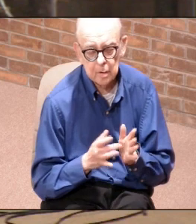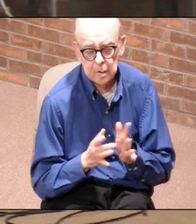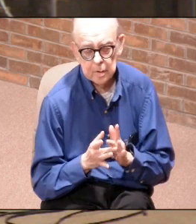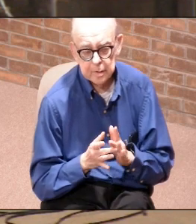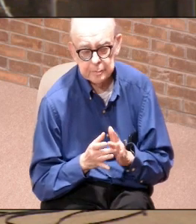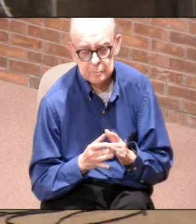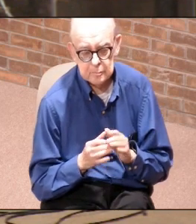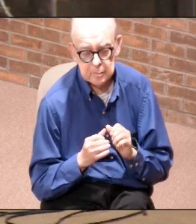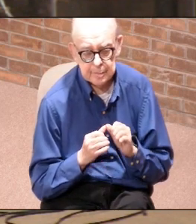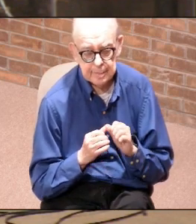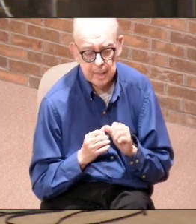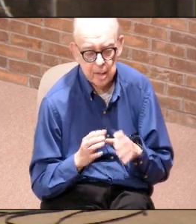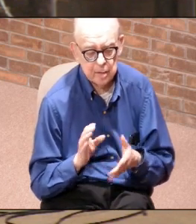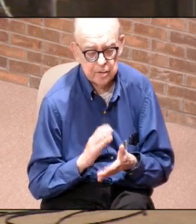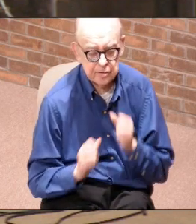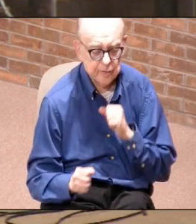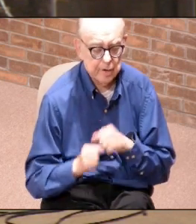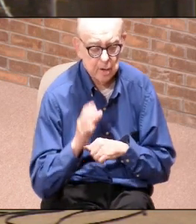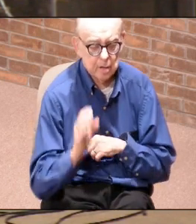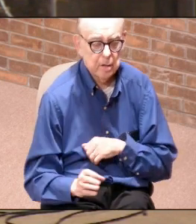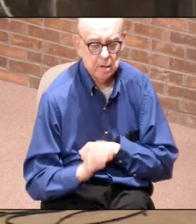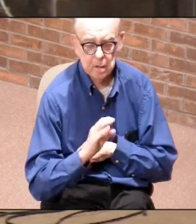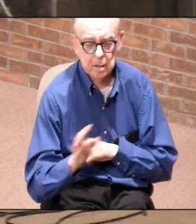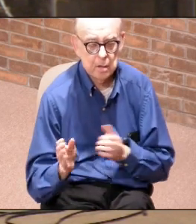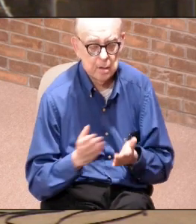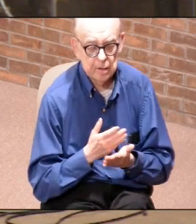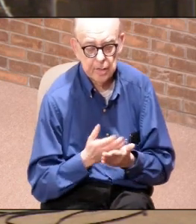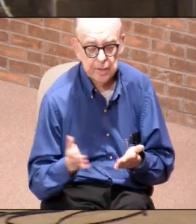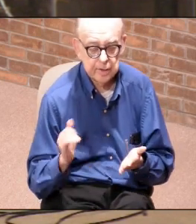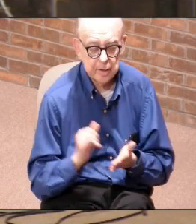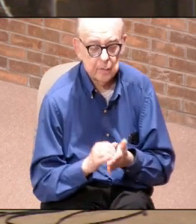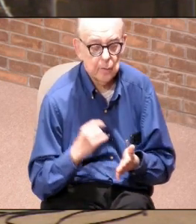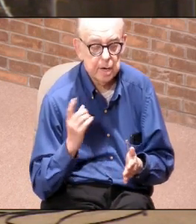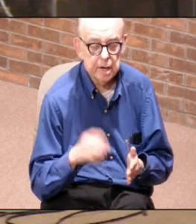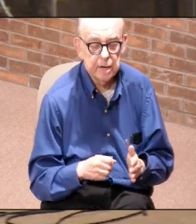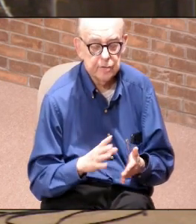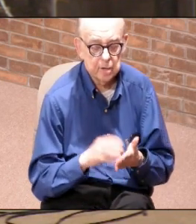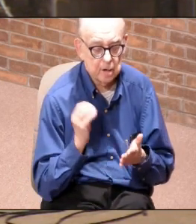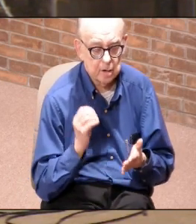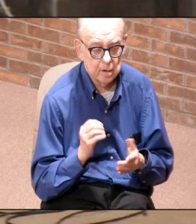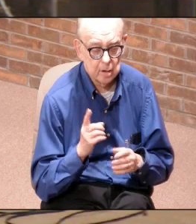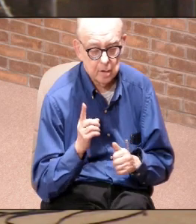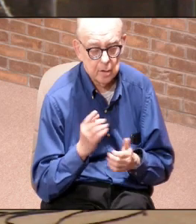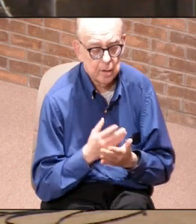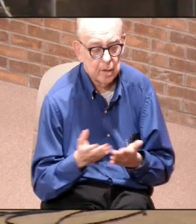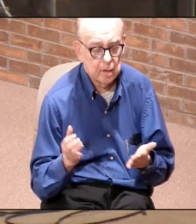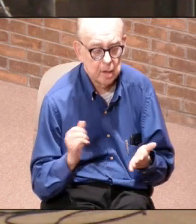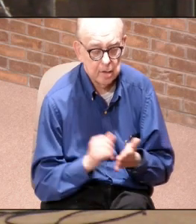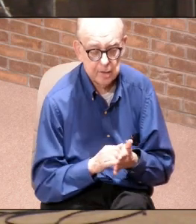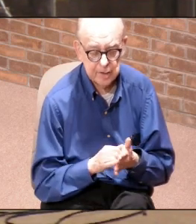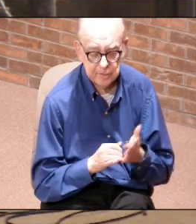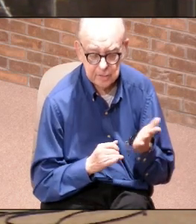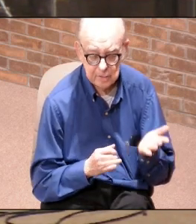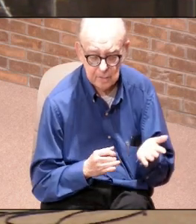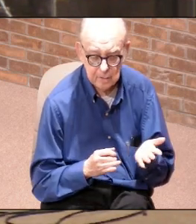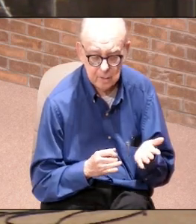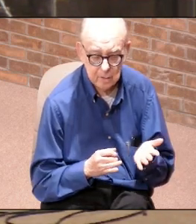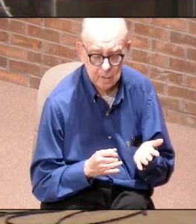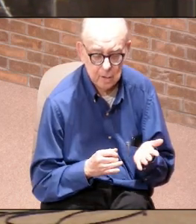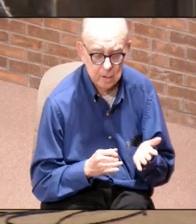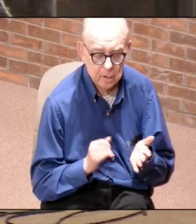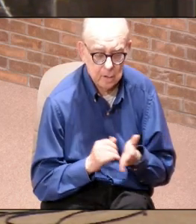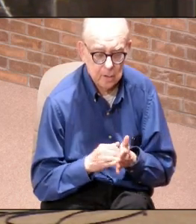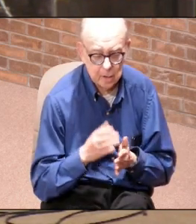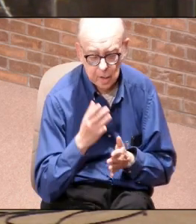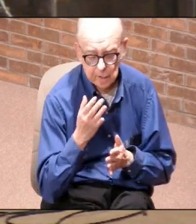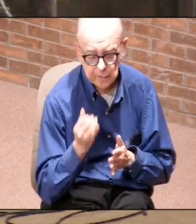Jesus endured the cross, there were some things that we needed to learn. And one of the things is this,